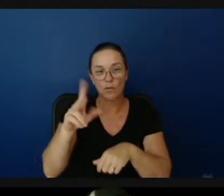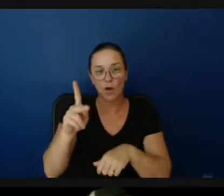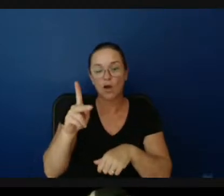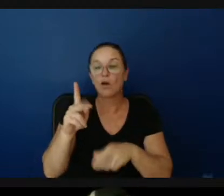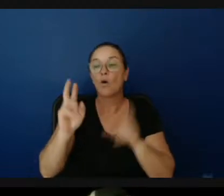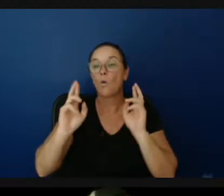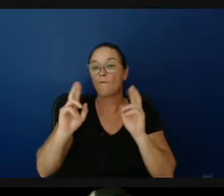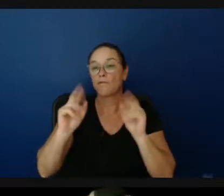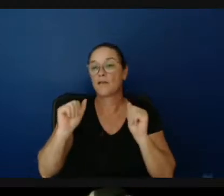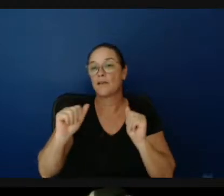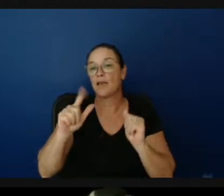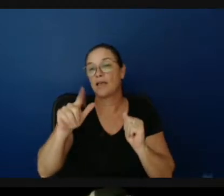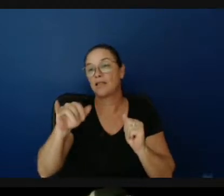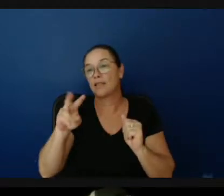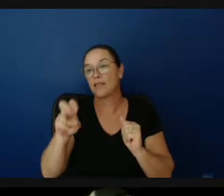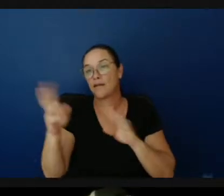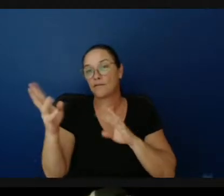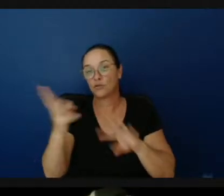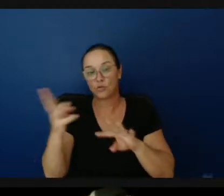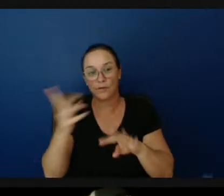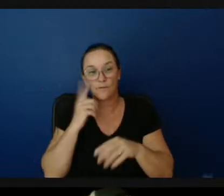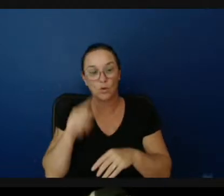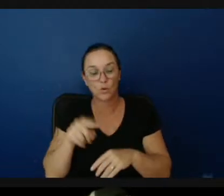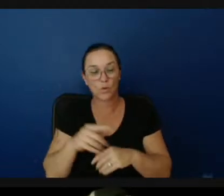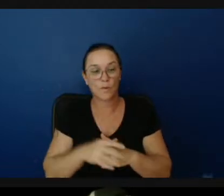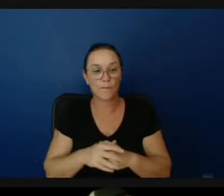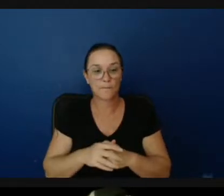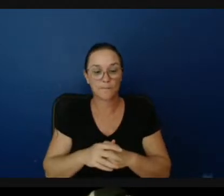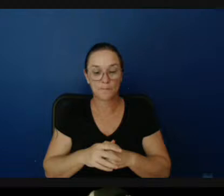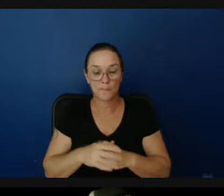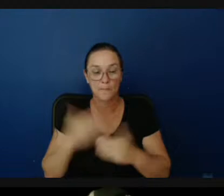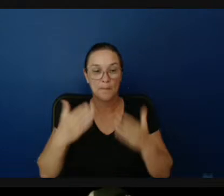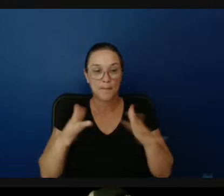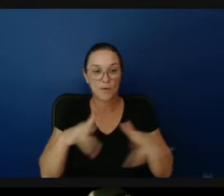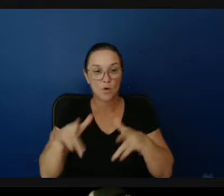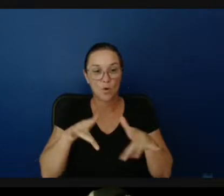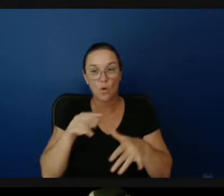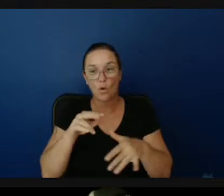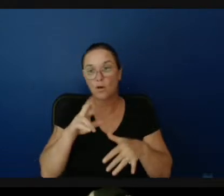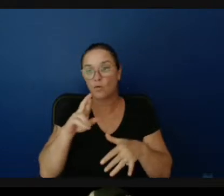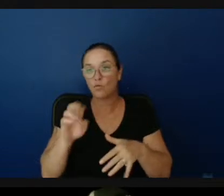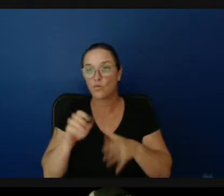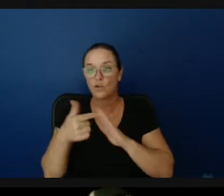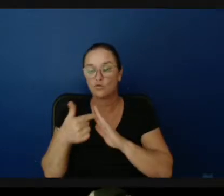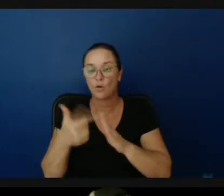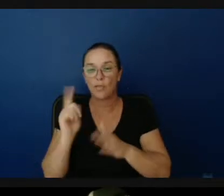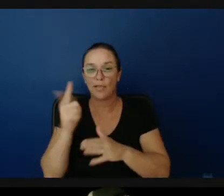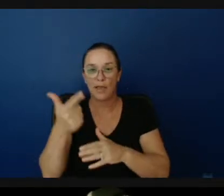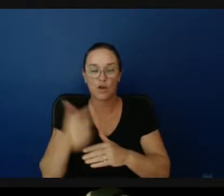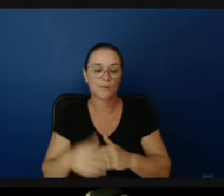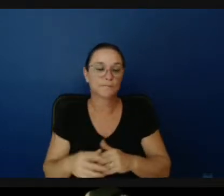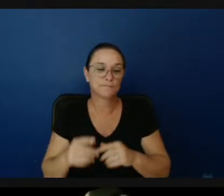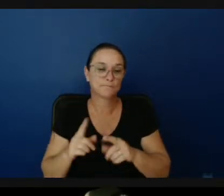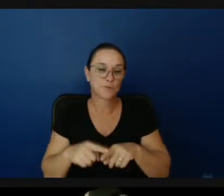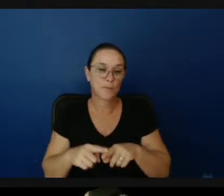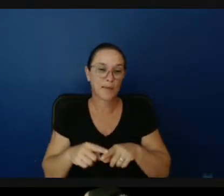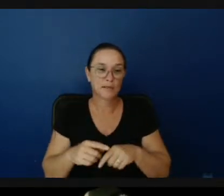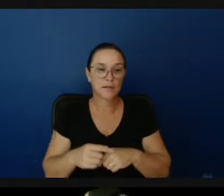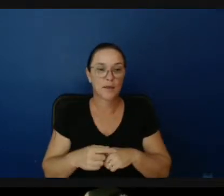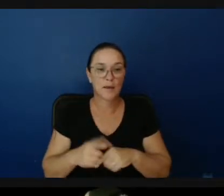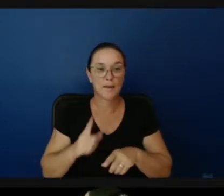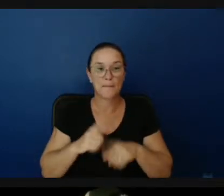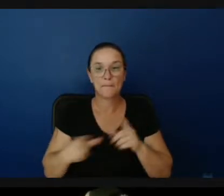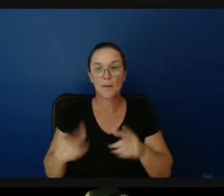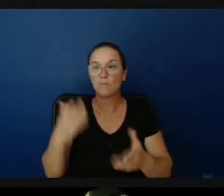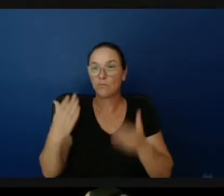guys. Or if not, we'll record and rebroadcast depending on how it goes. But likely we'll hear more and